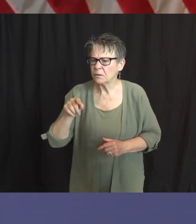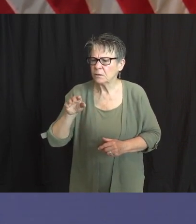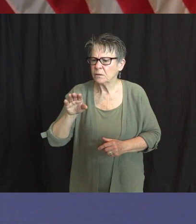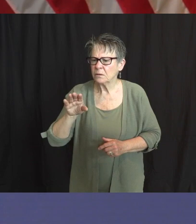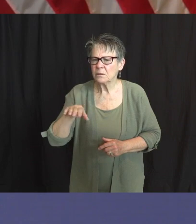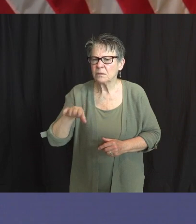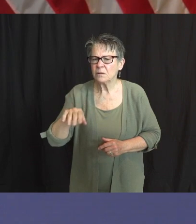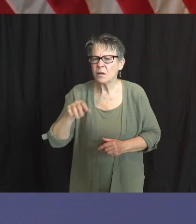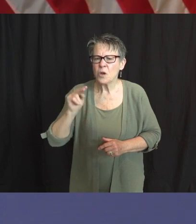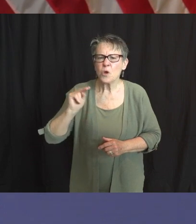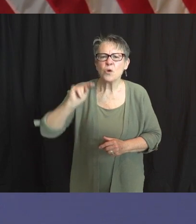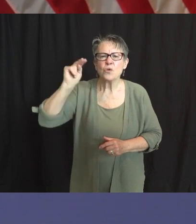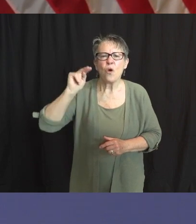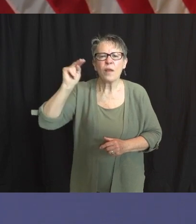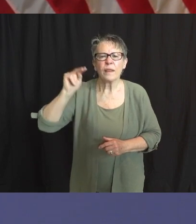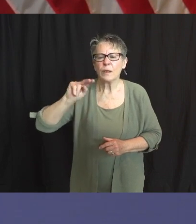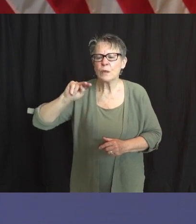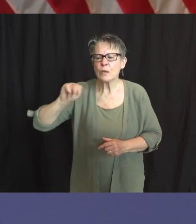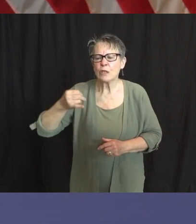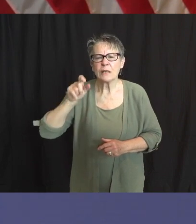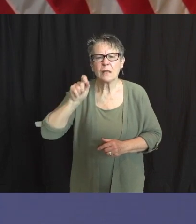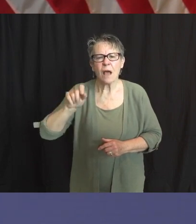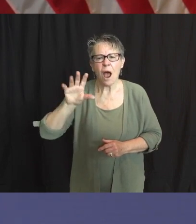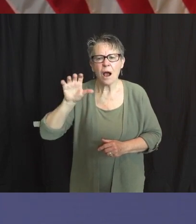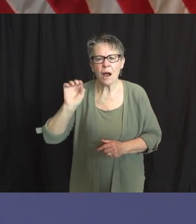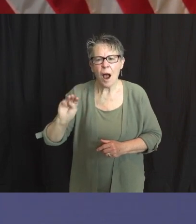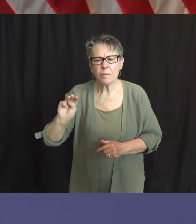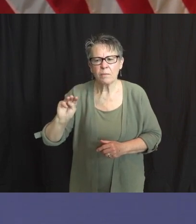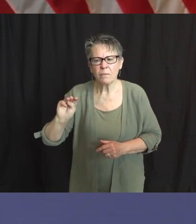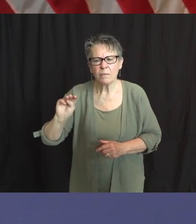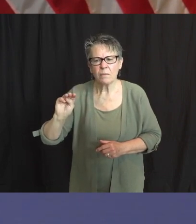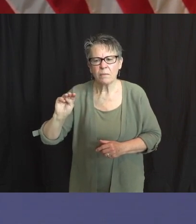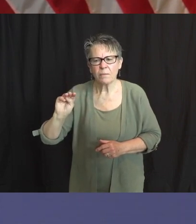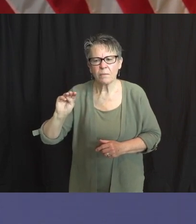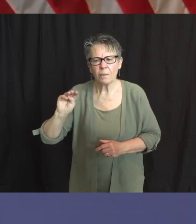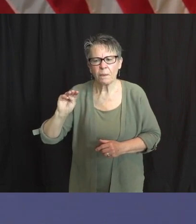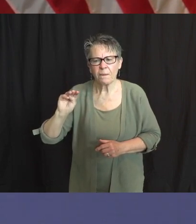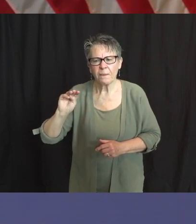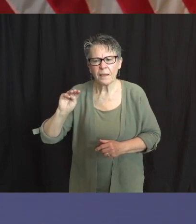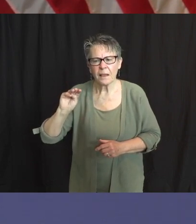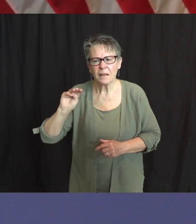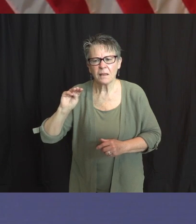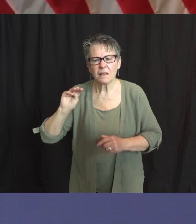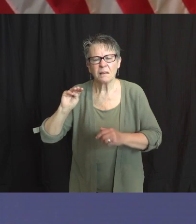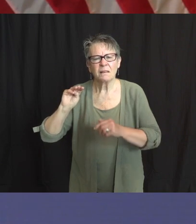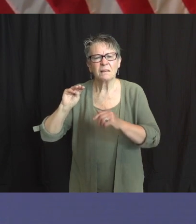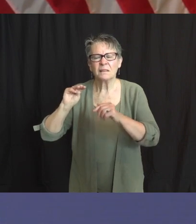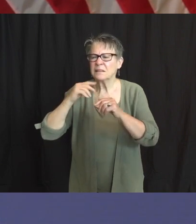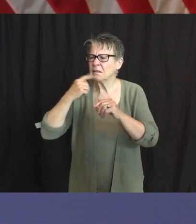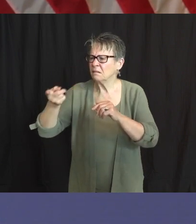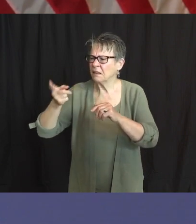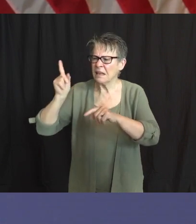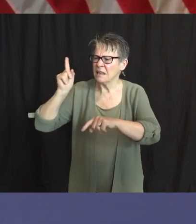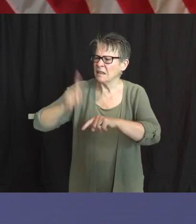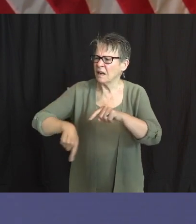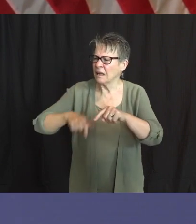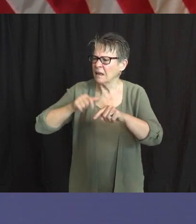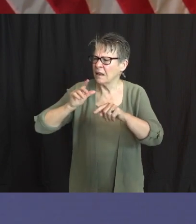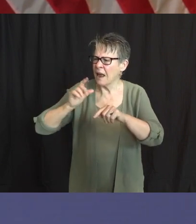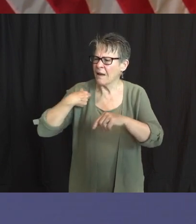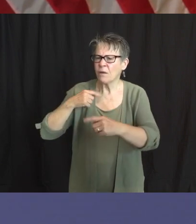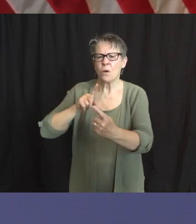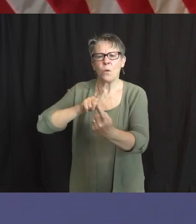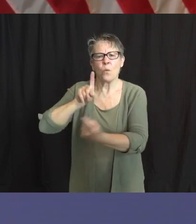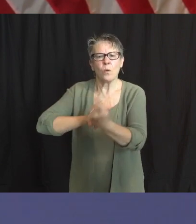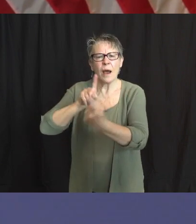with the governor? Does she think residents should be concerned about that? Second, Governor, any comment on the scene outside the Belmar Gym in Camden County this